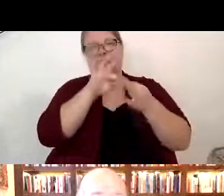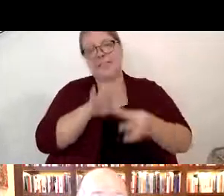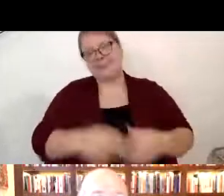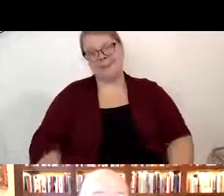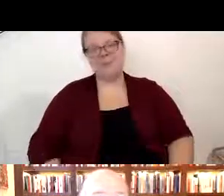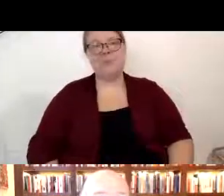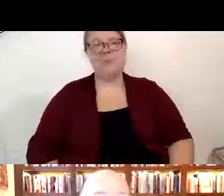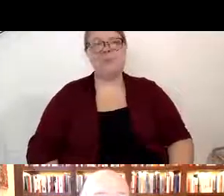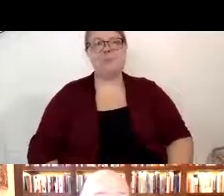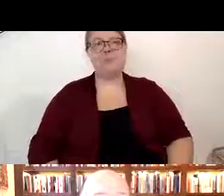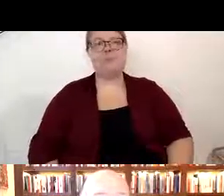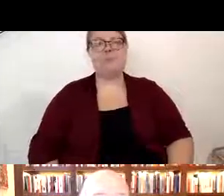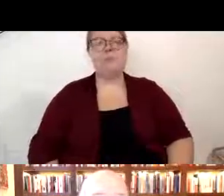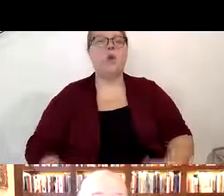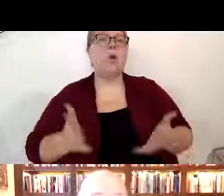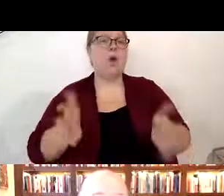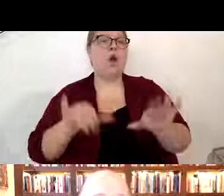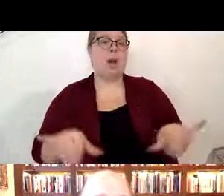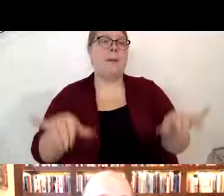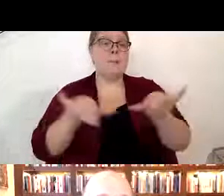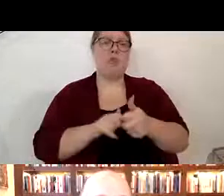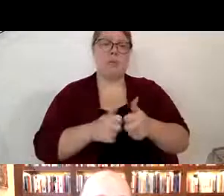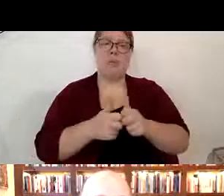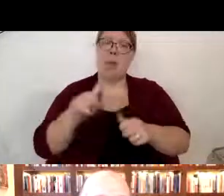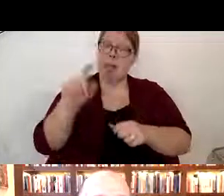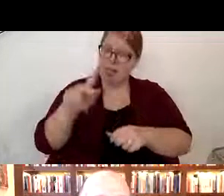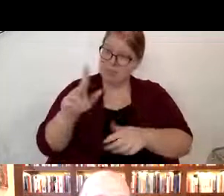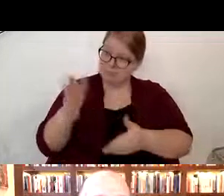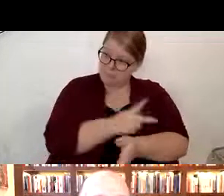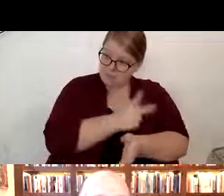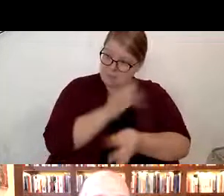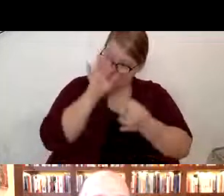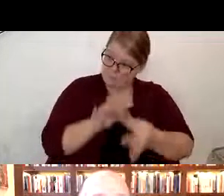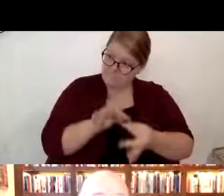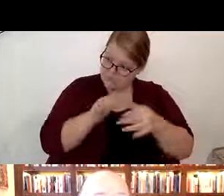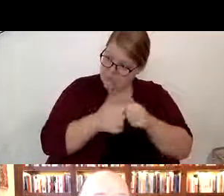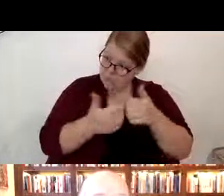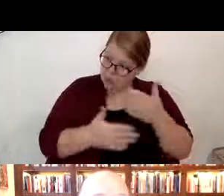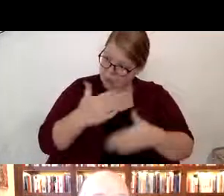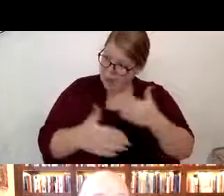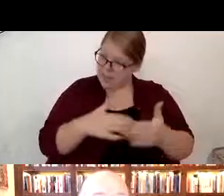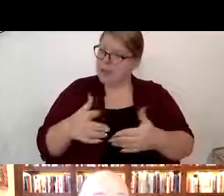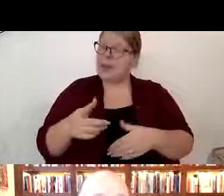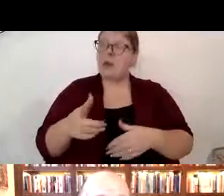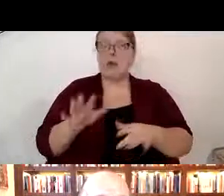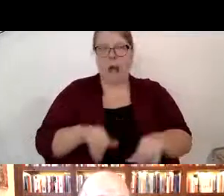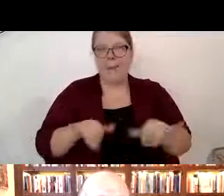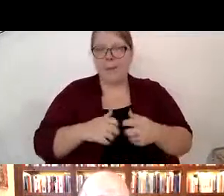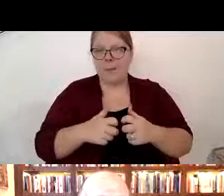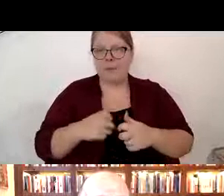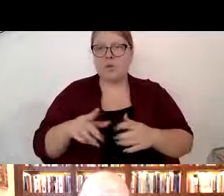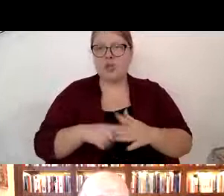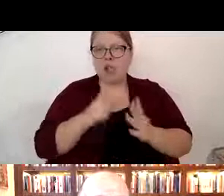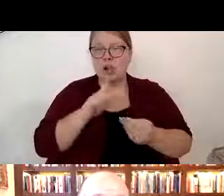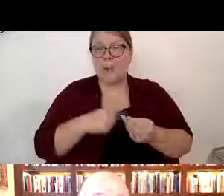ask patients about their mindfulness practice and how that's working out, and they'll start talking about meditation.